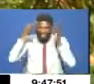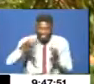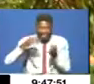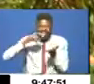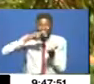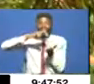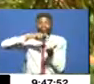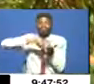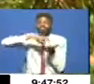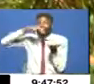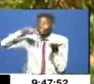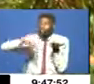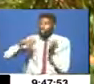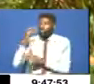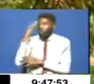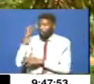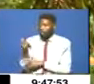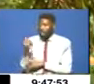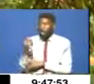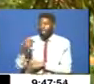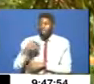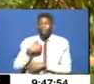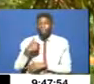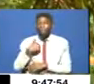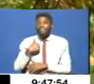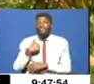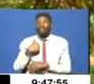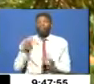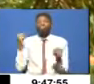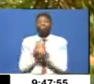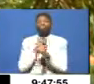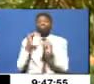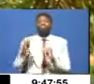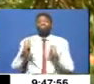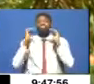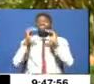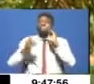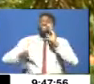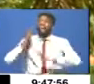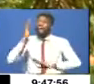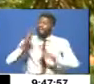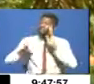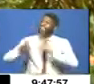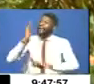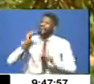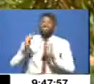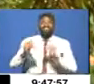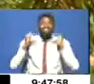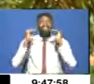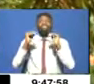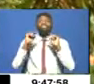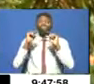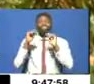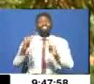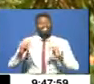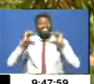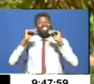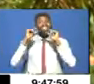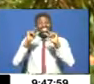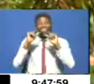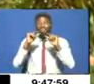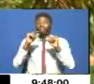being that I was getting these promotions coming very quickly. And being a provincial